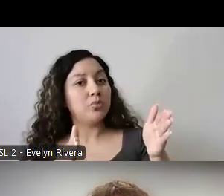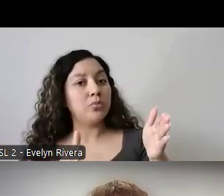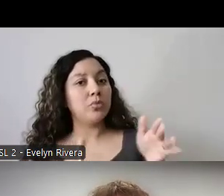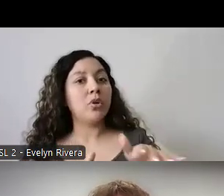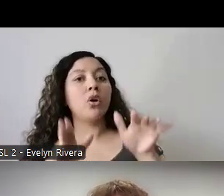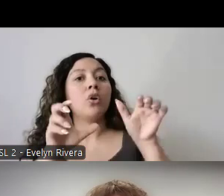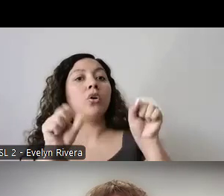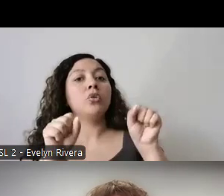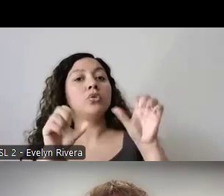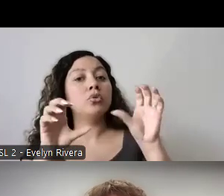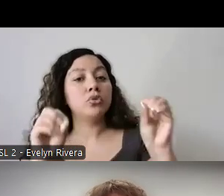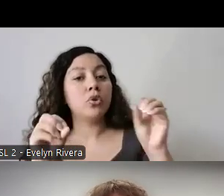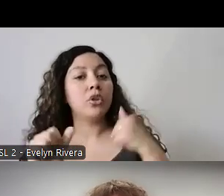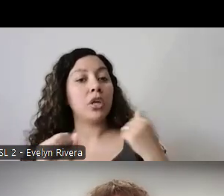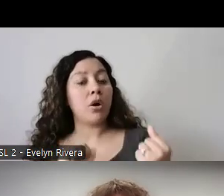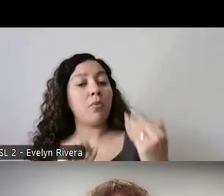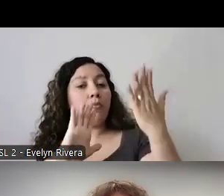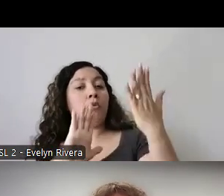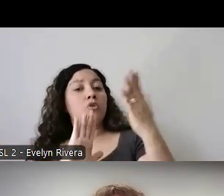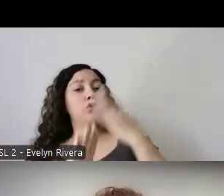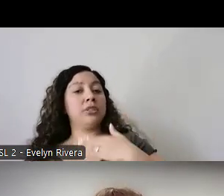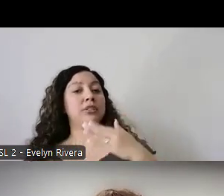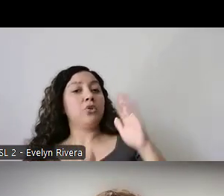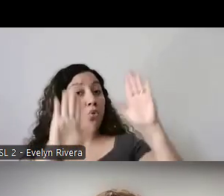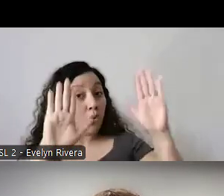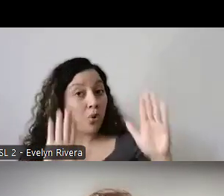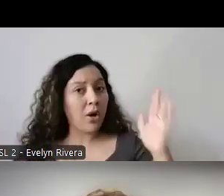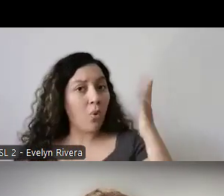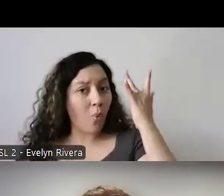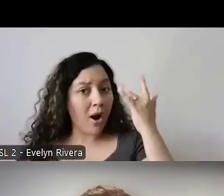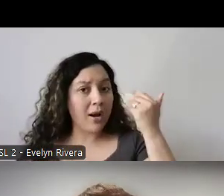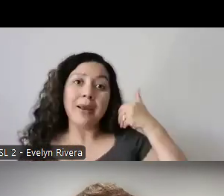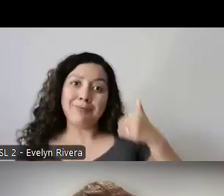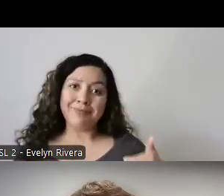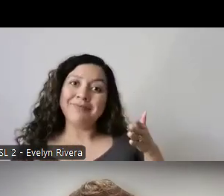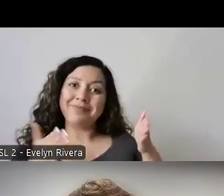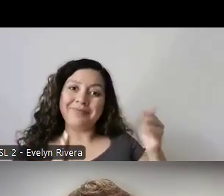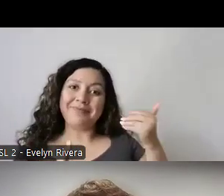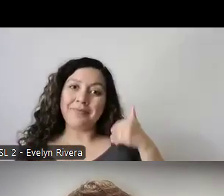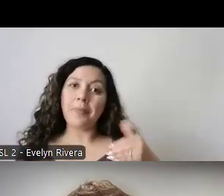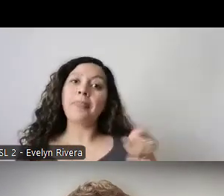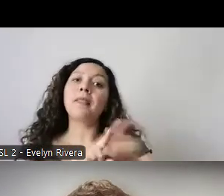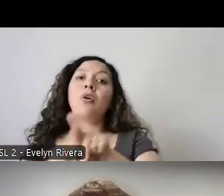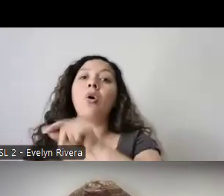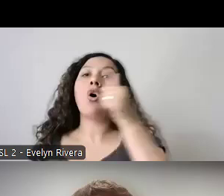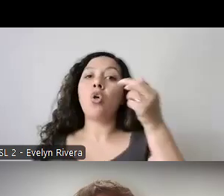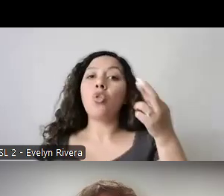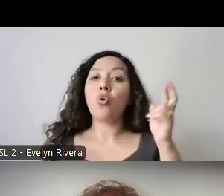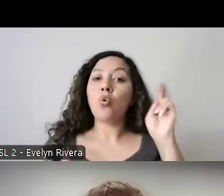this approach is great because it allows me and as well as researchers in my team